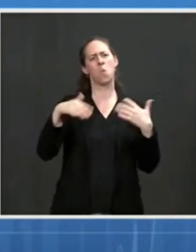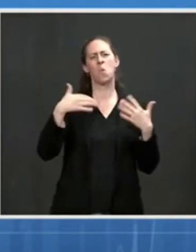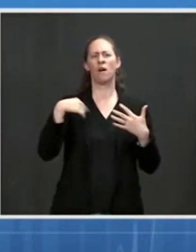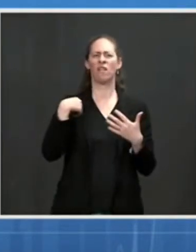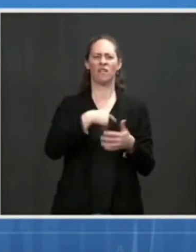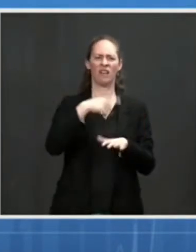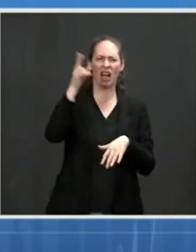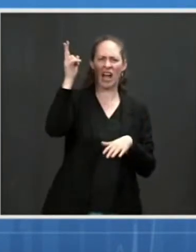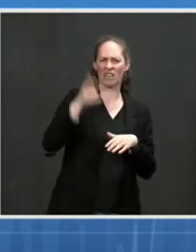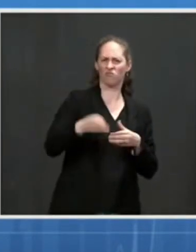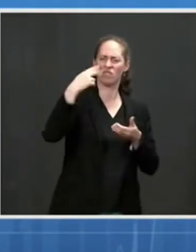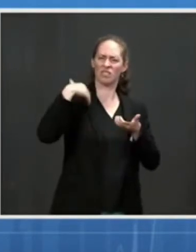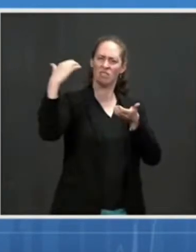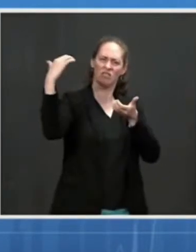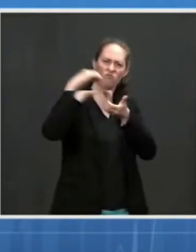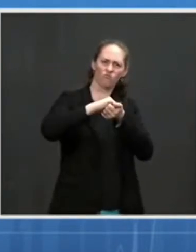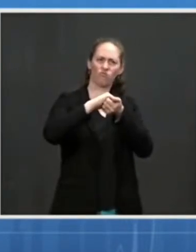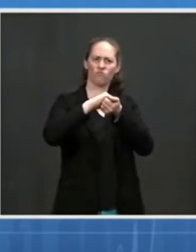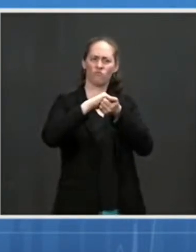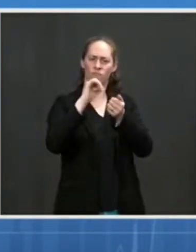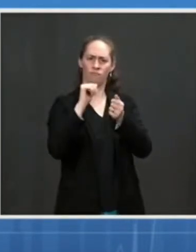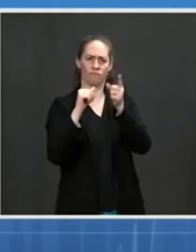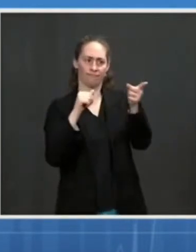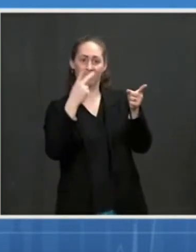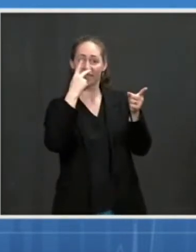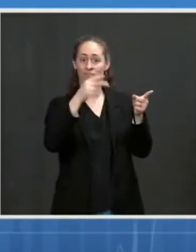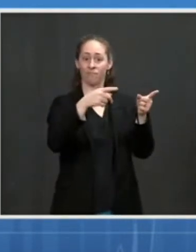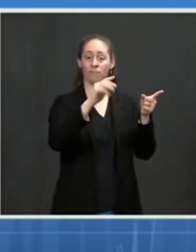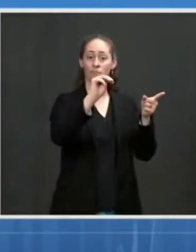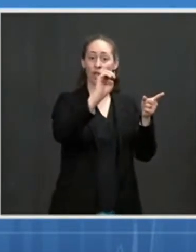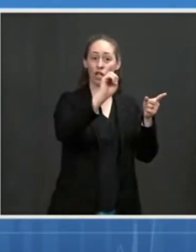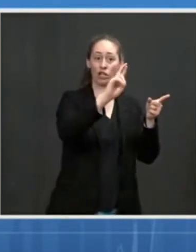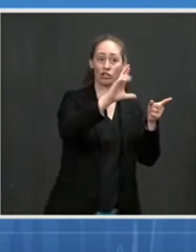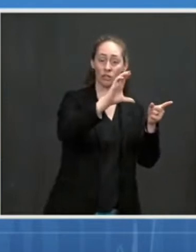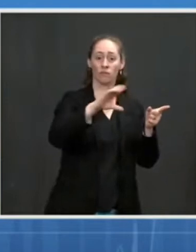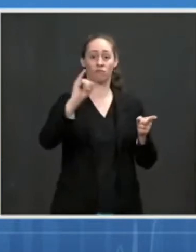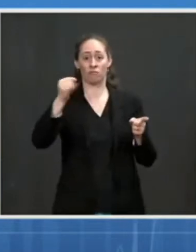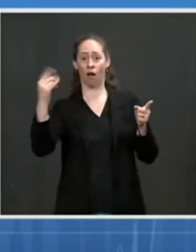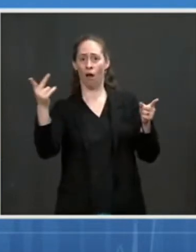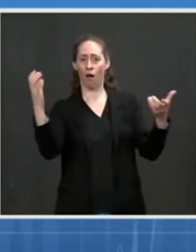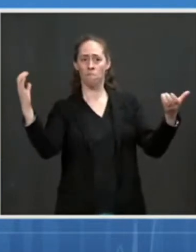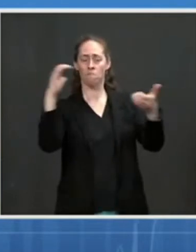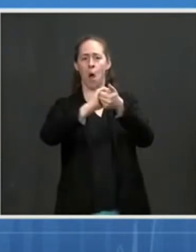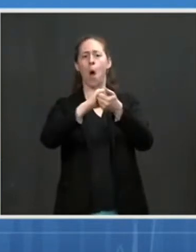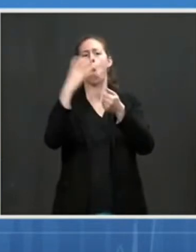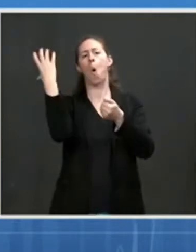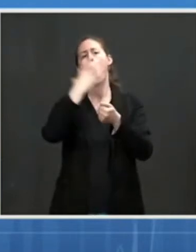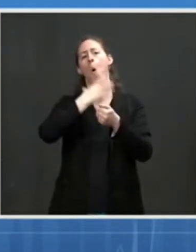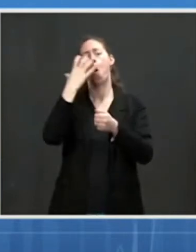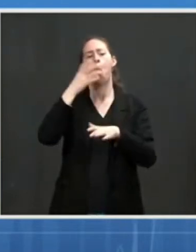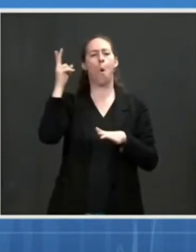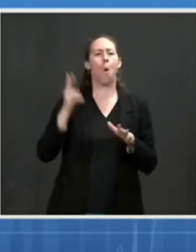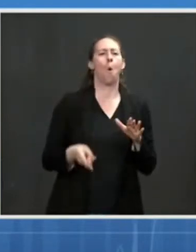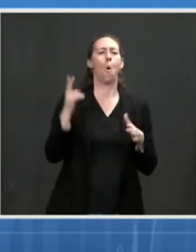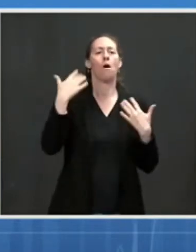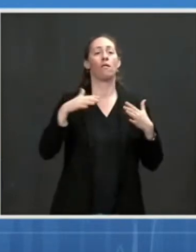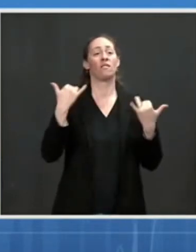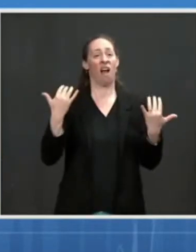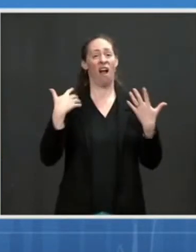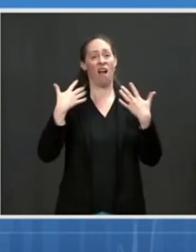This week, a total of more than 27 million doses went to states, tribes, and territories and through the federal